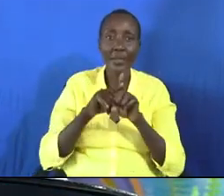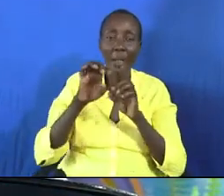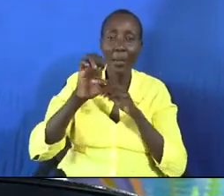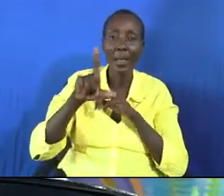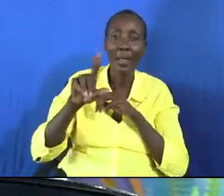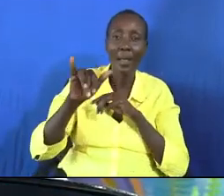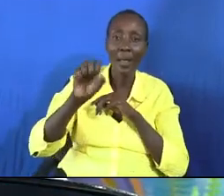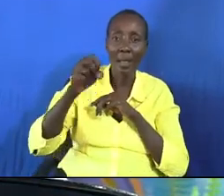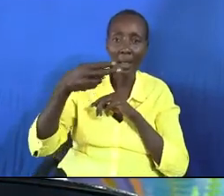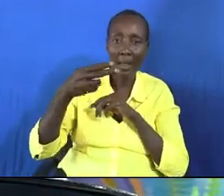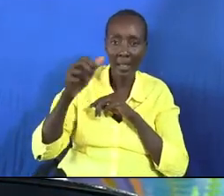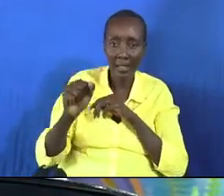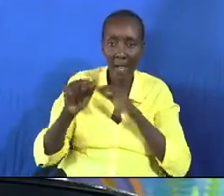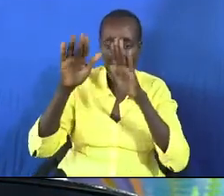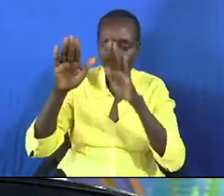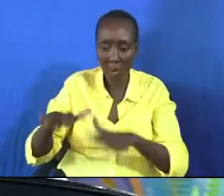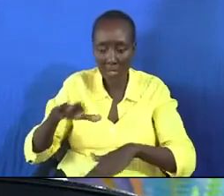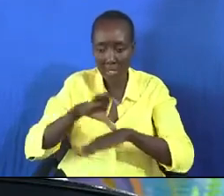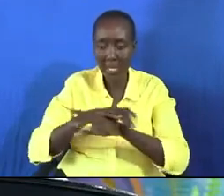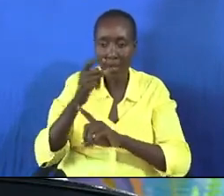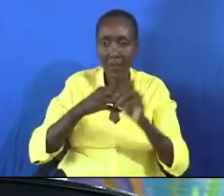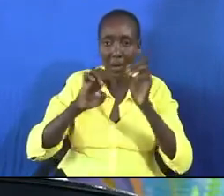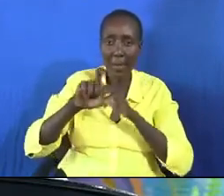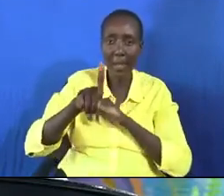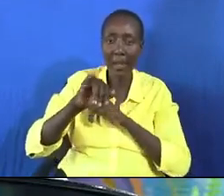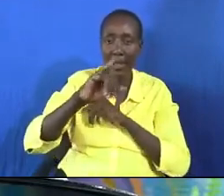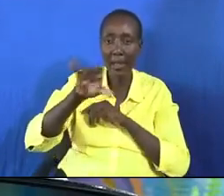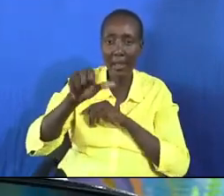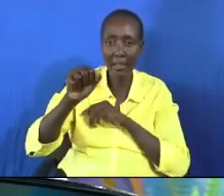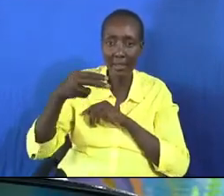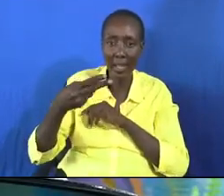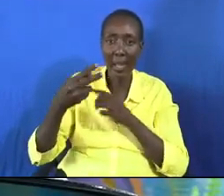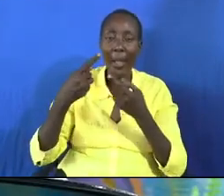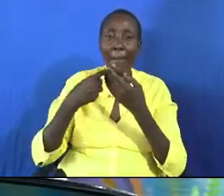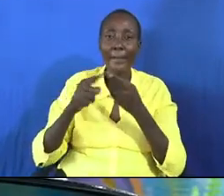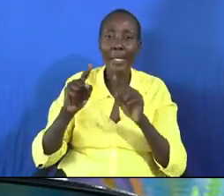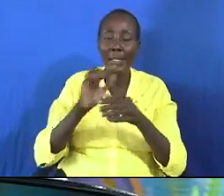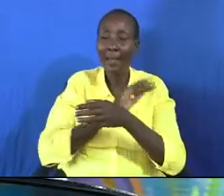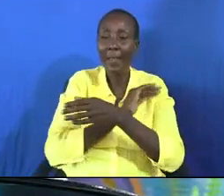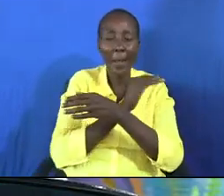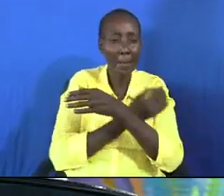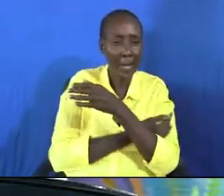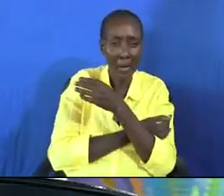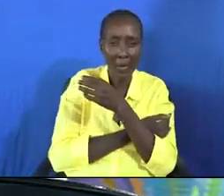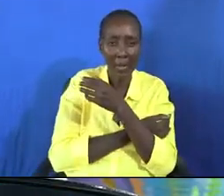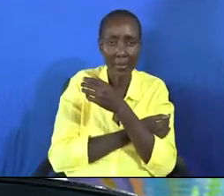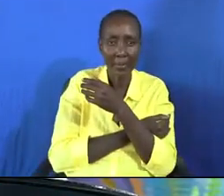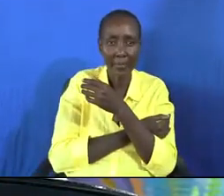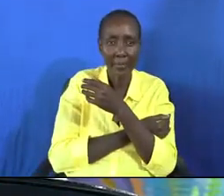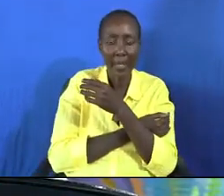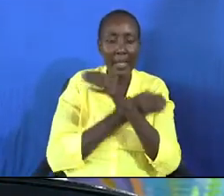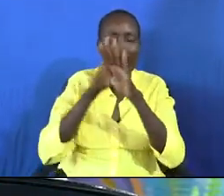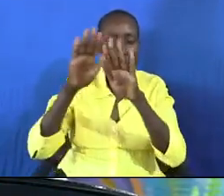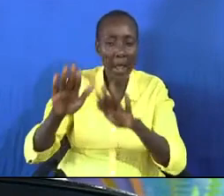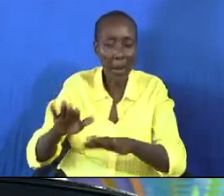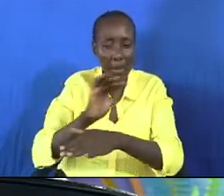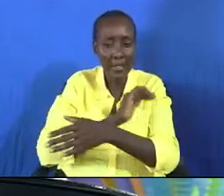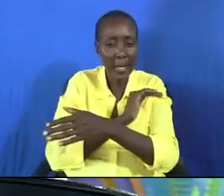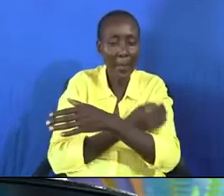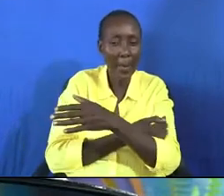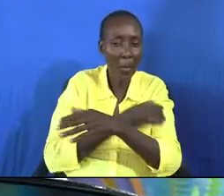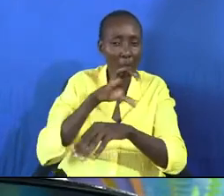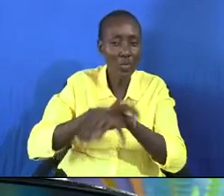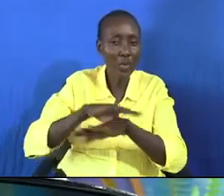was anointed by Elijah. But the power, what gives the anointing power is